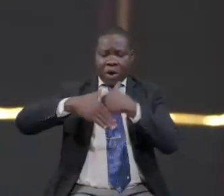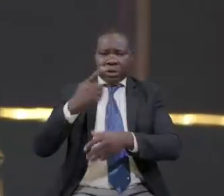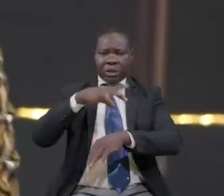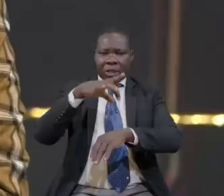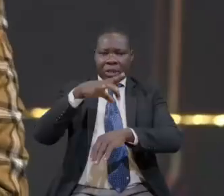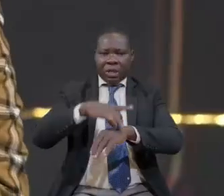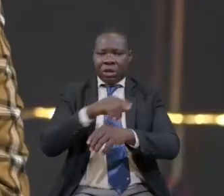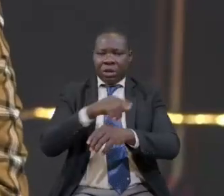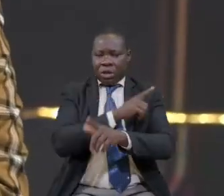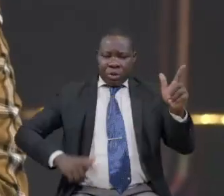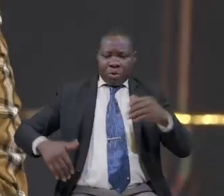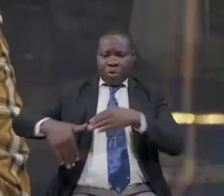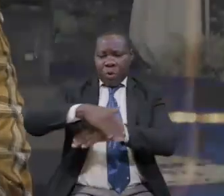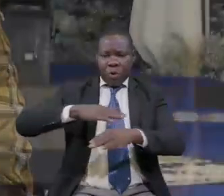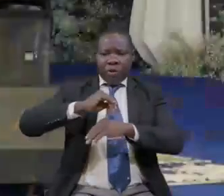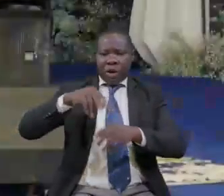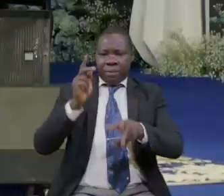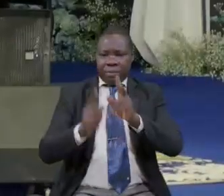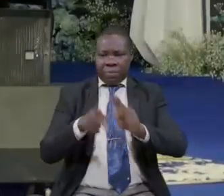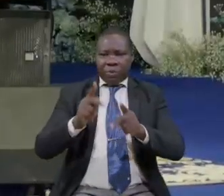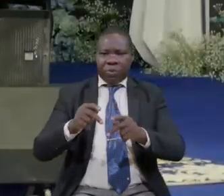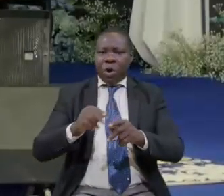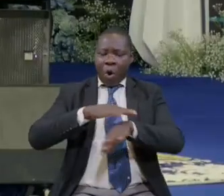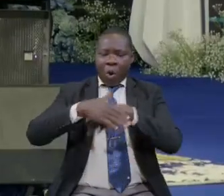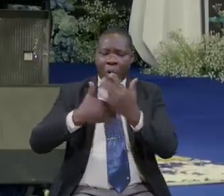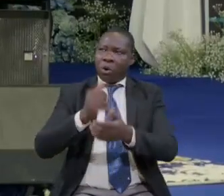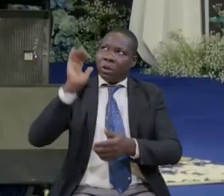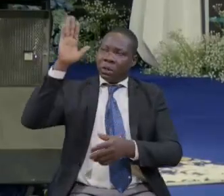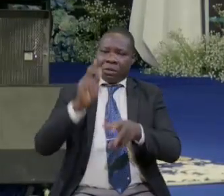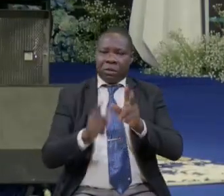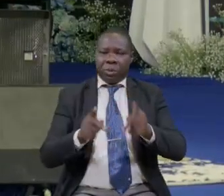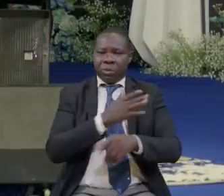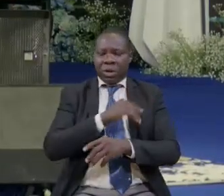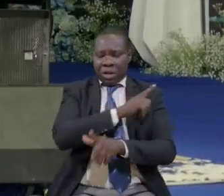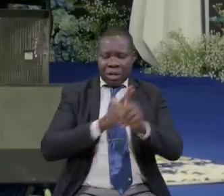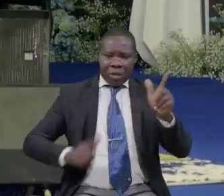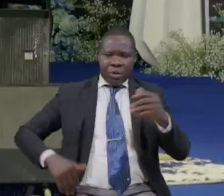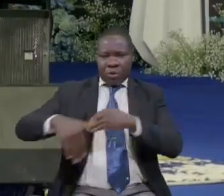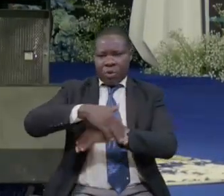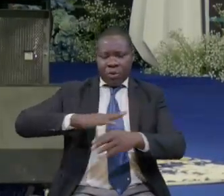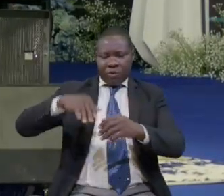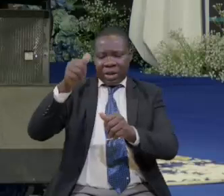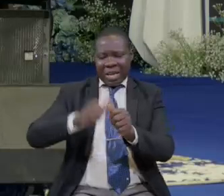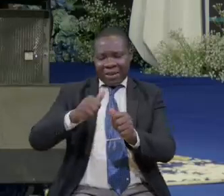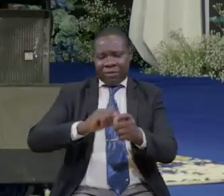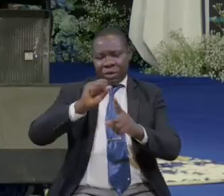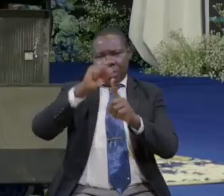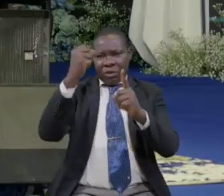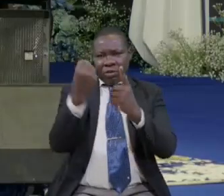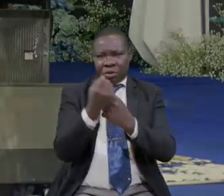over people, all his people, and Lord over every situation in life. And